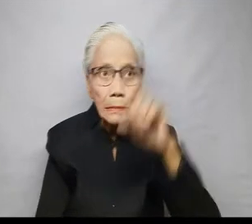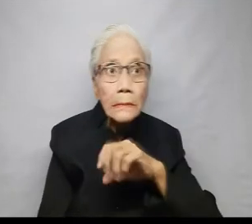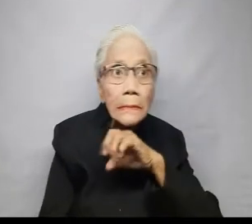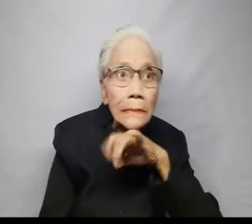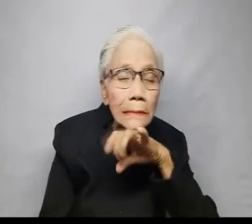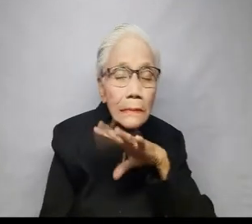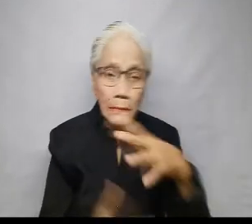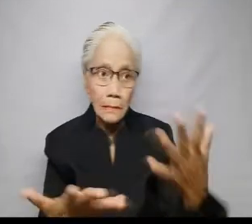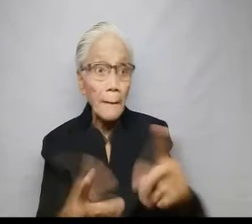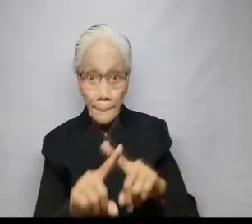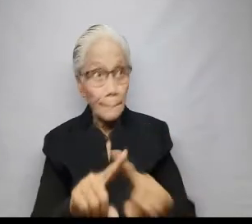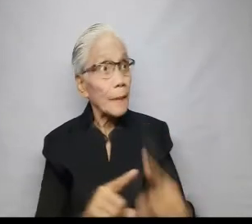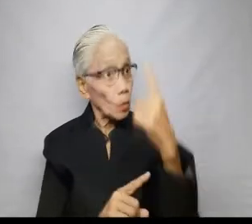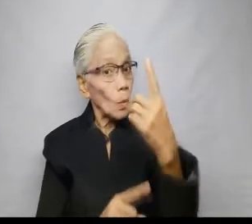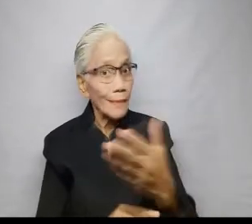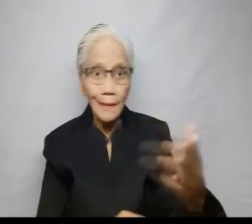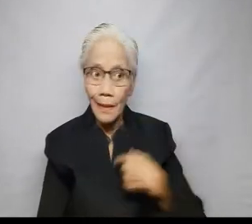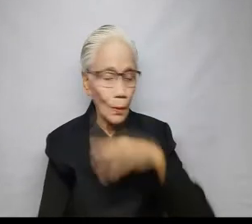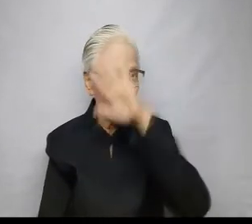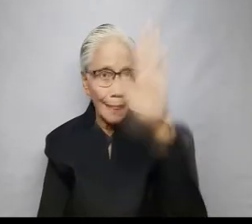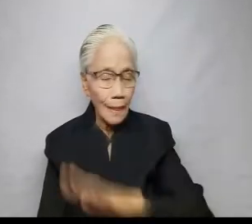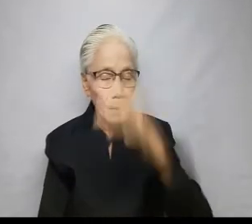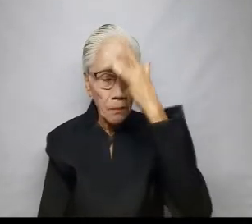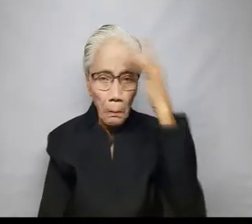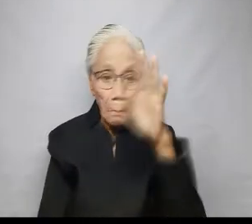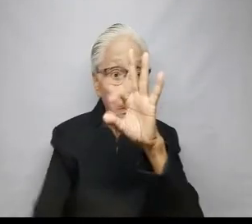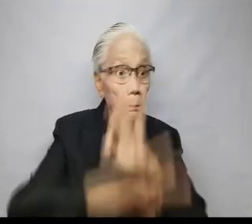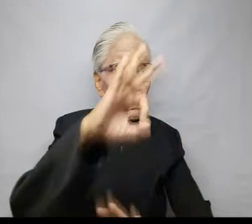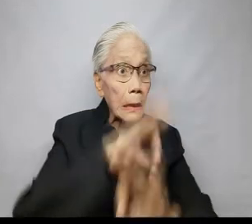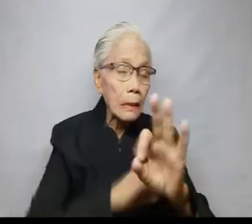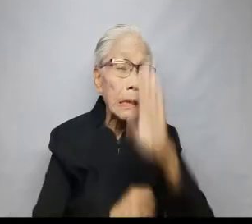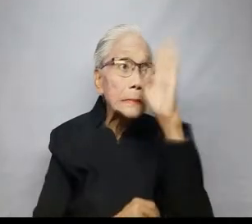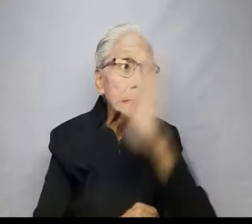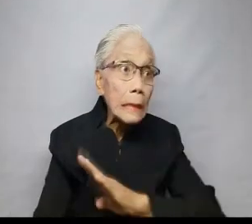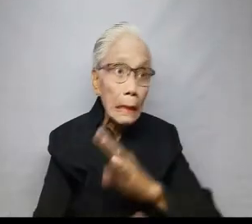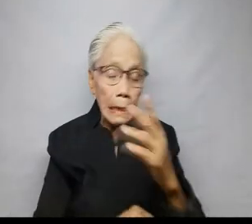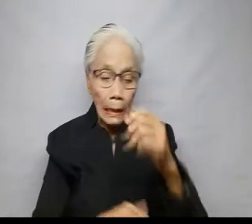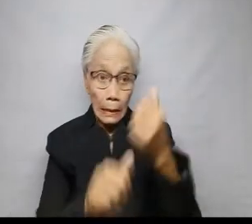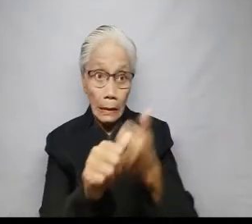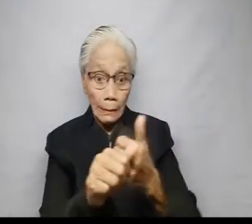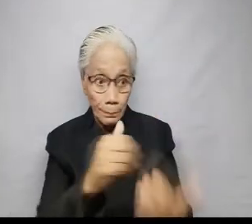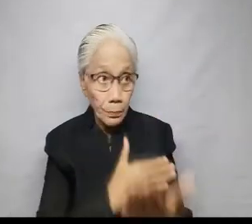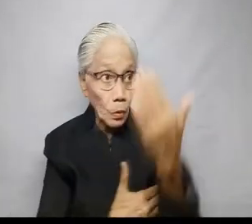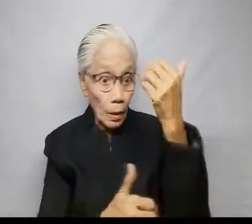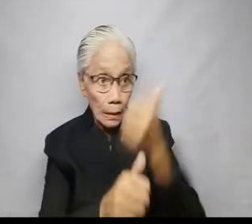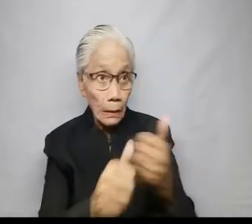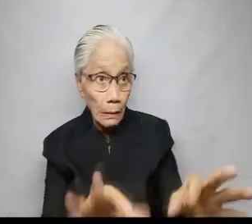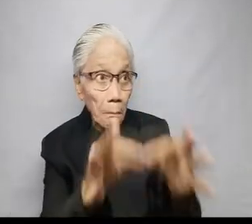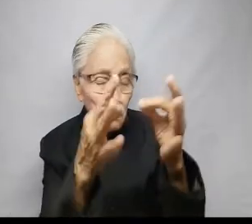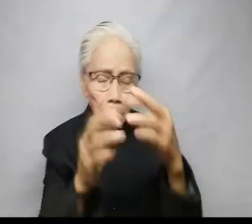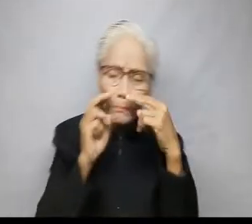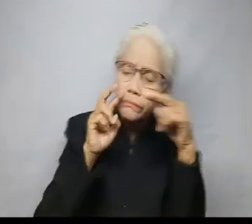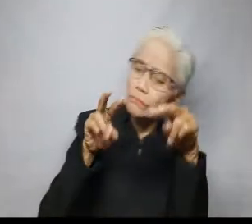wise old granny. But there is one thing I will never forget. Her feet were deformed. Each morning during